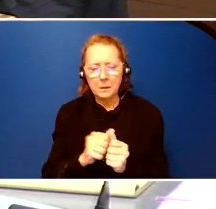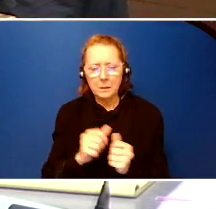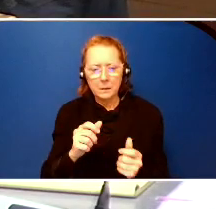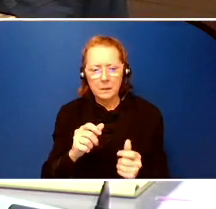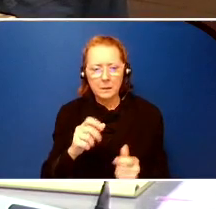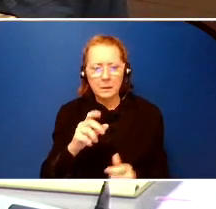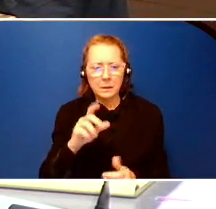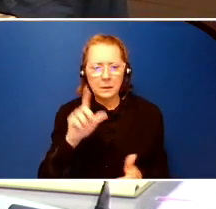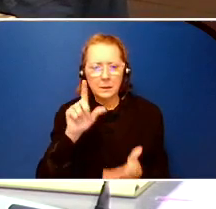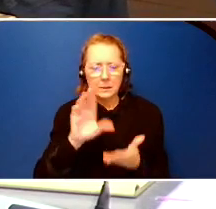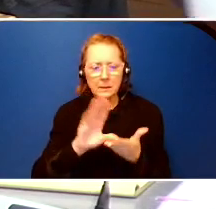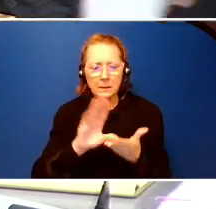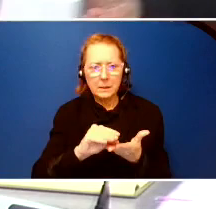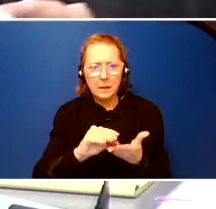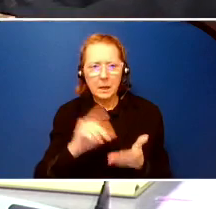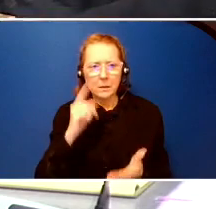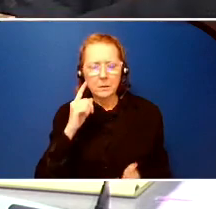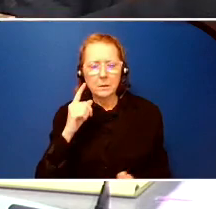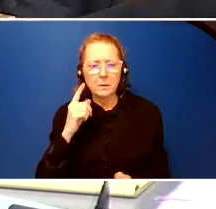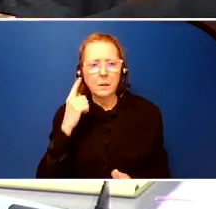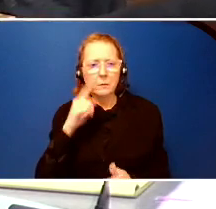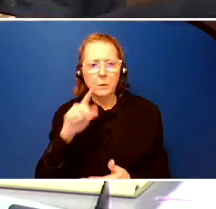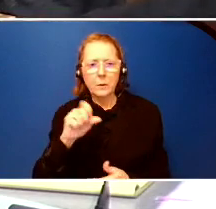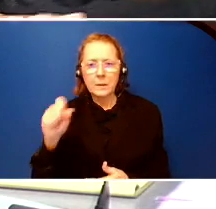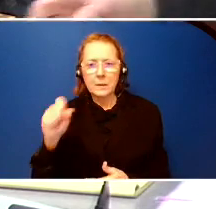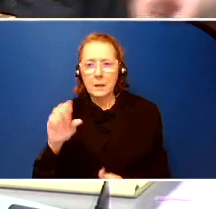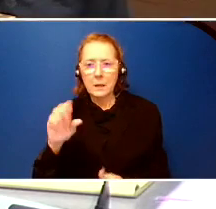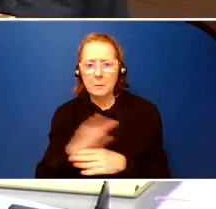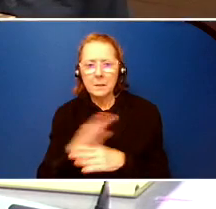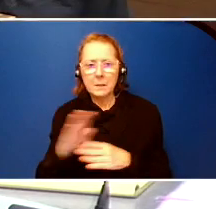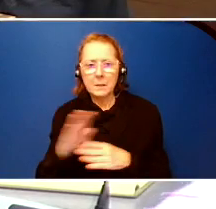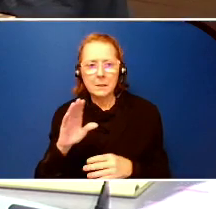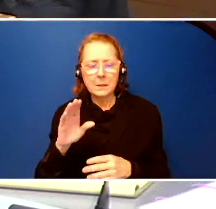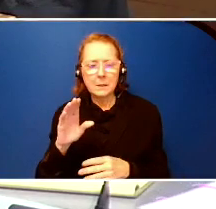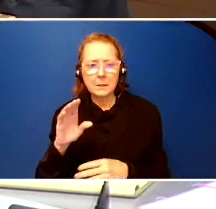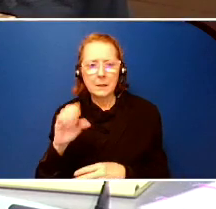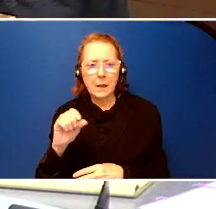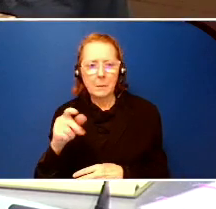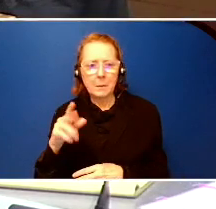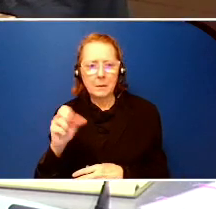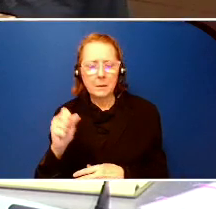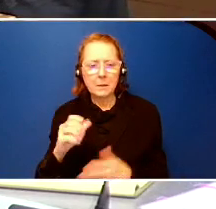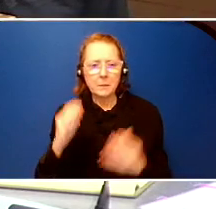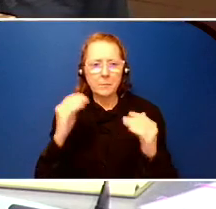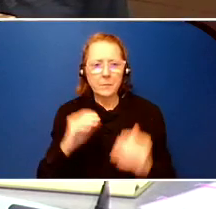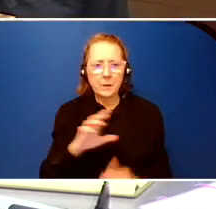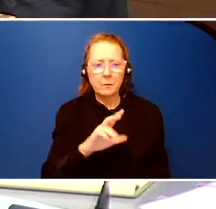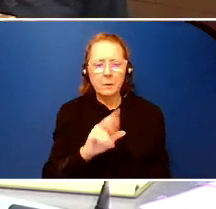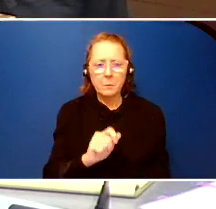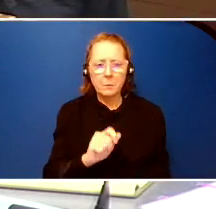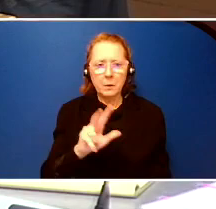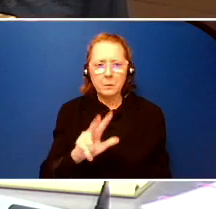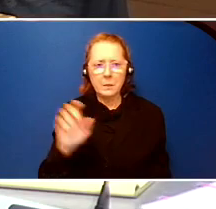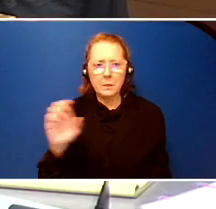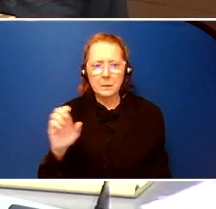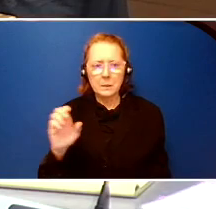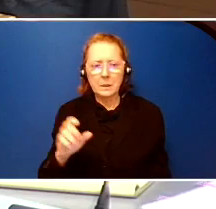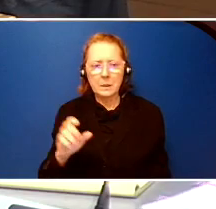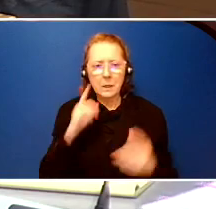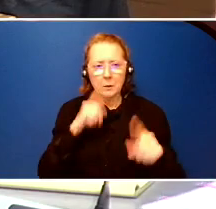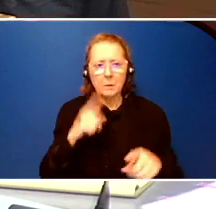located at the Salem Business Campus. Item 3.3C, agreement for transfer of real property from the state of